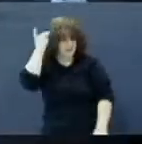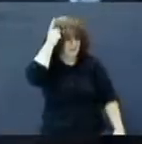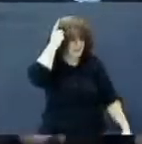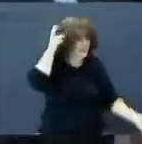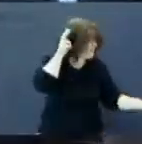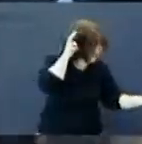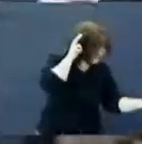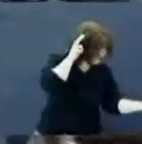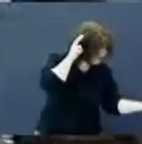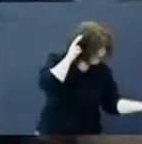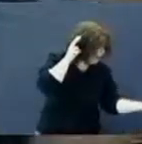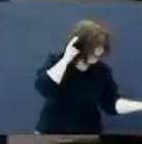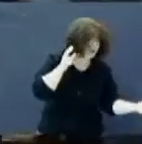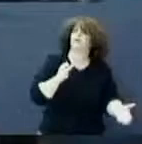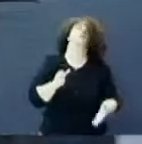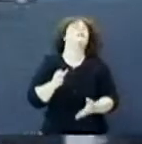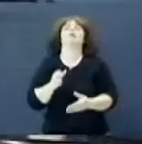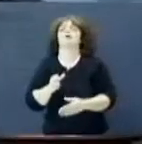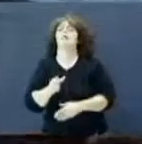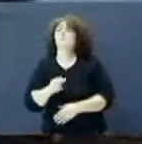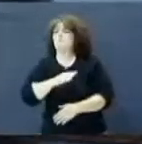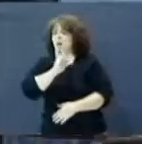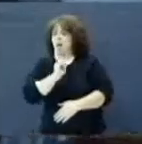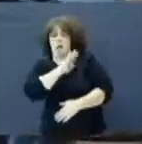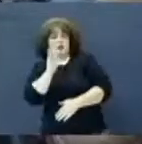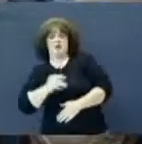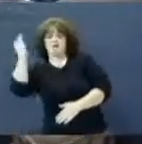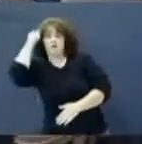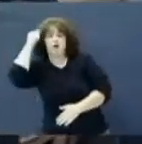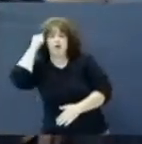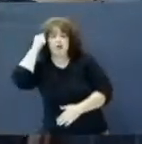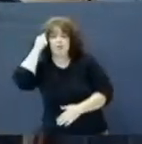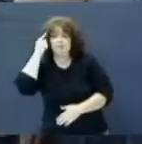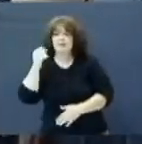it. But it's those seasons, Chad,